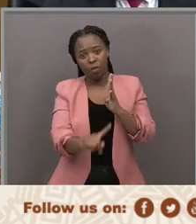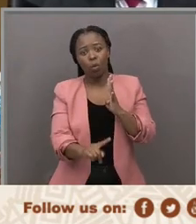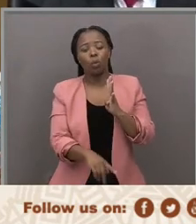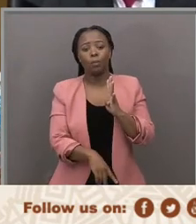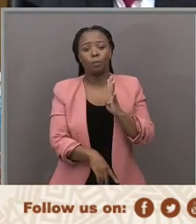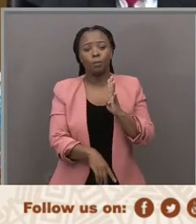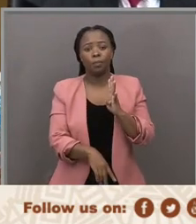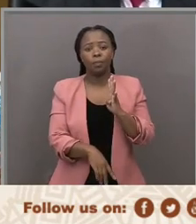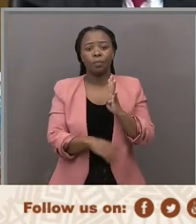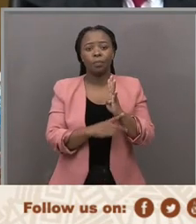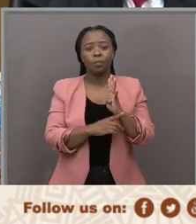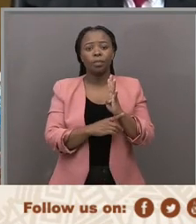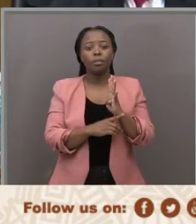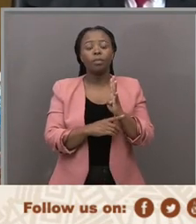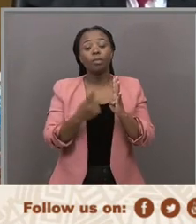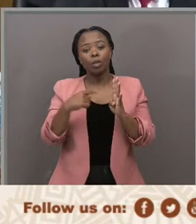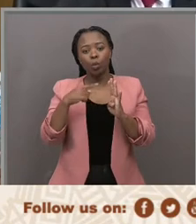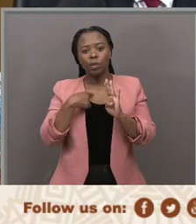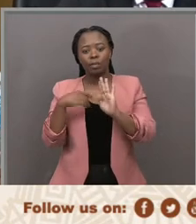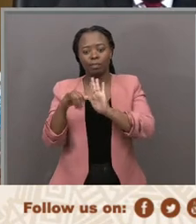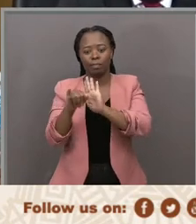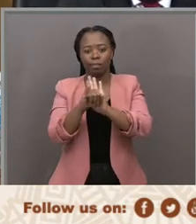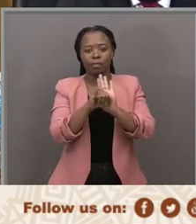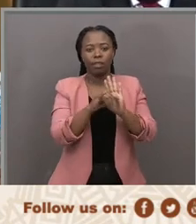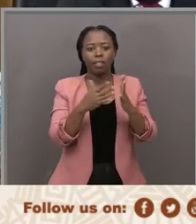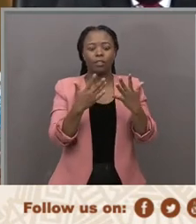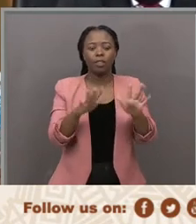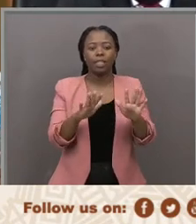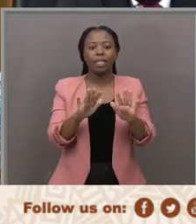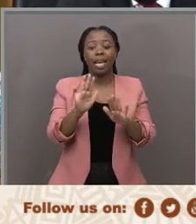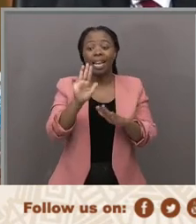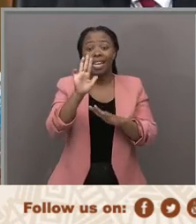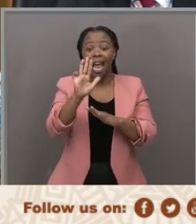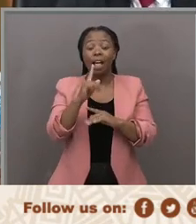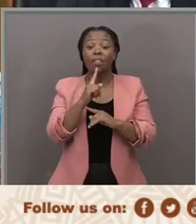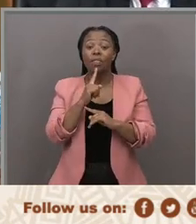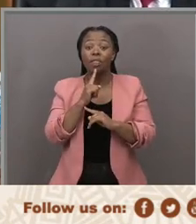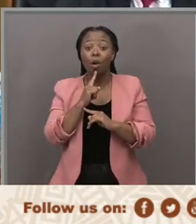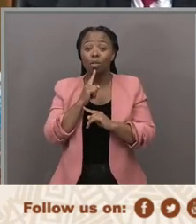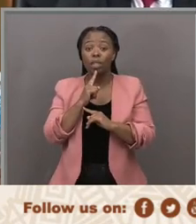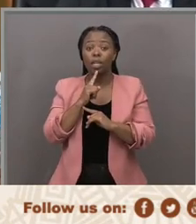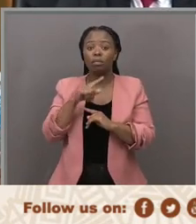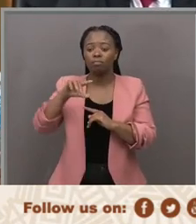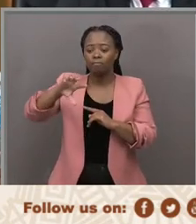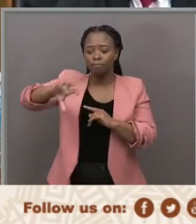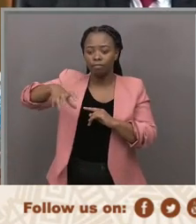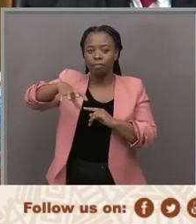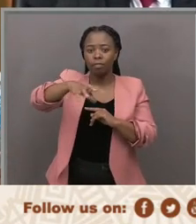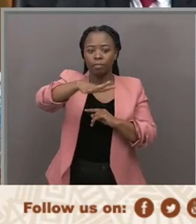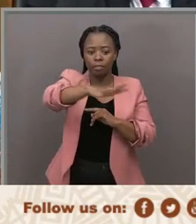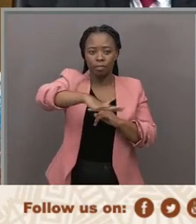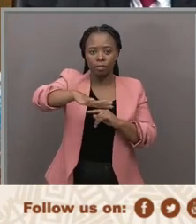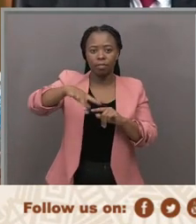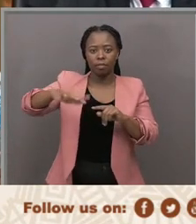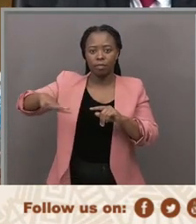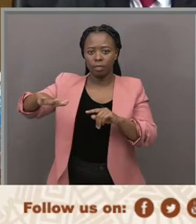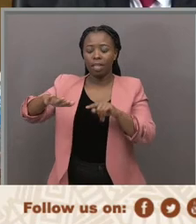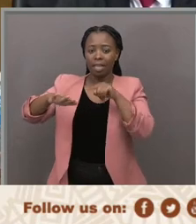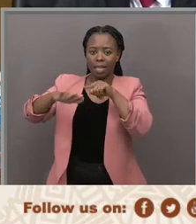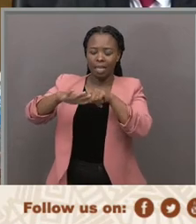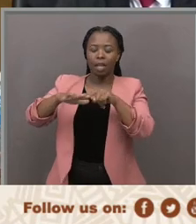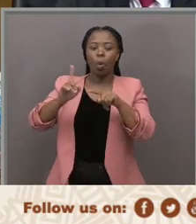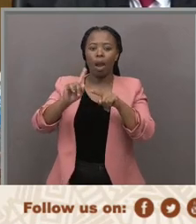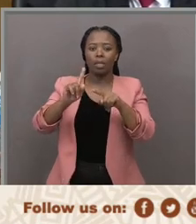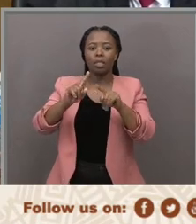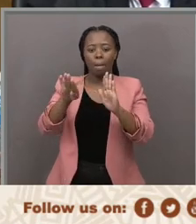And we have identified 9,000 sites that are going to be handed as part of the land release